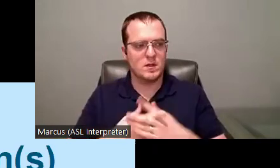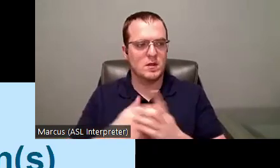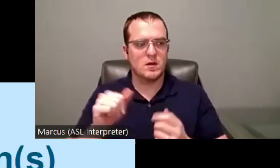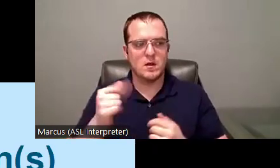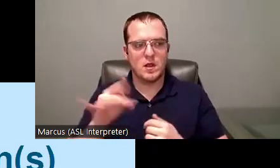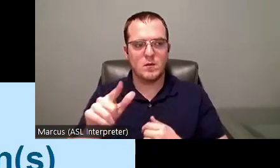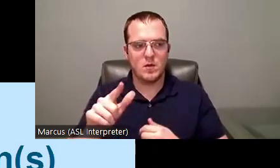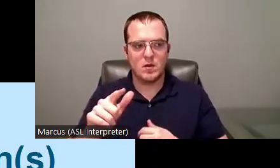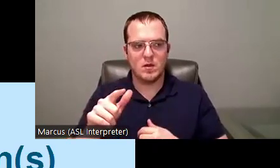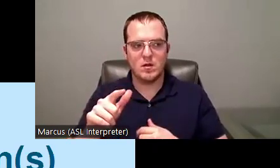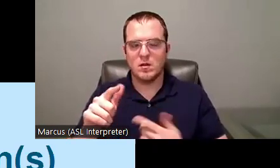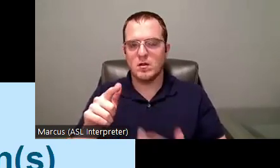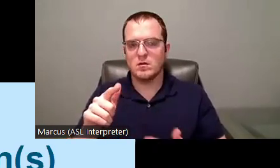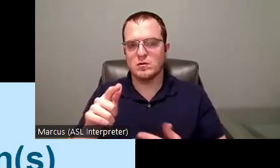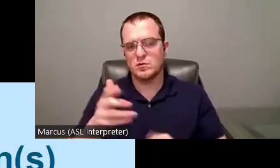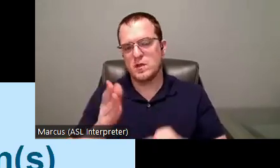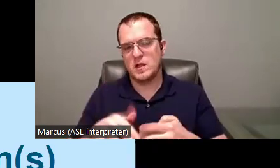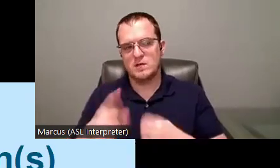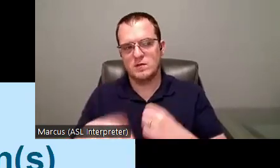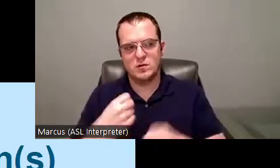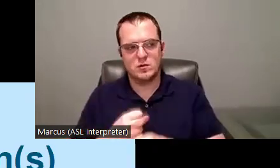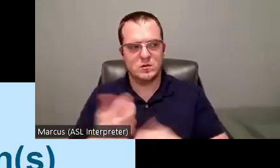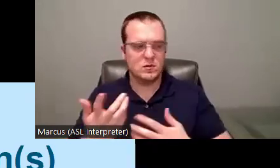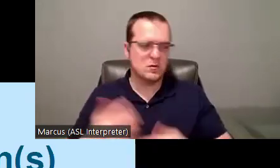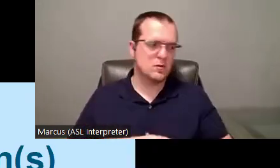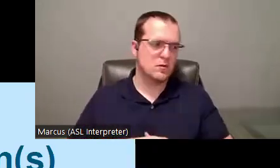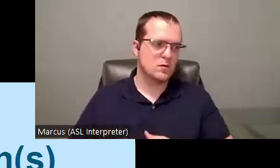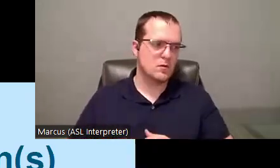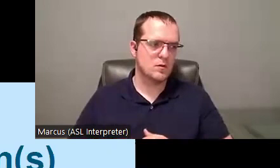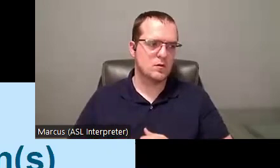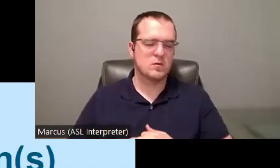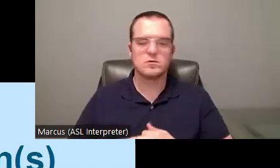should be finished by the end of the year. Okay. So it roughly might, around.